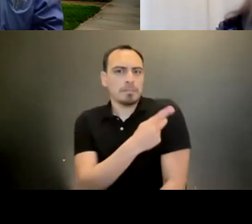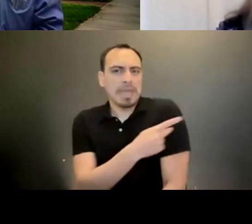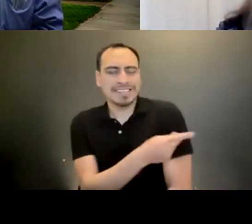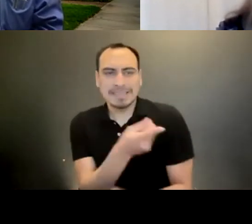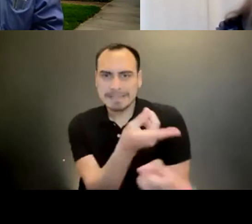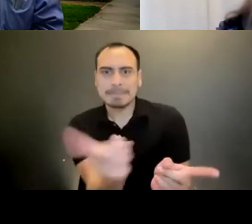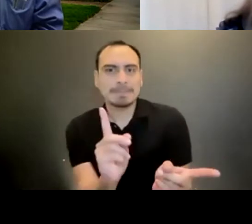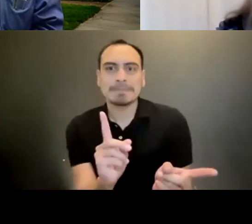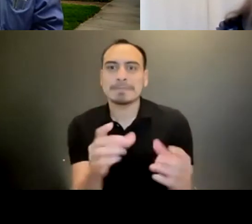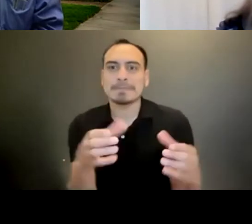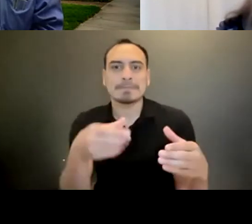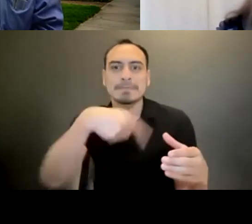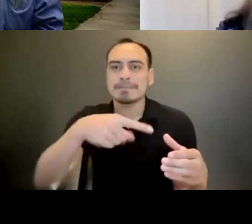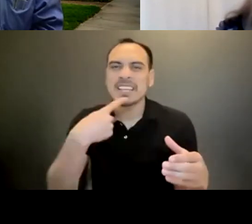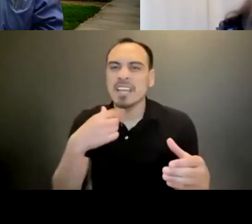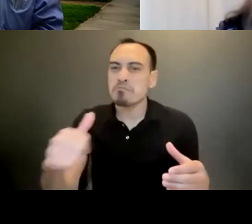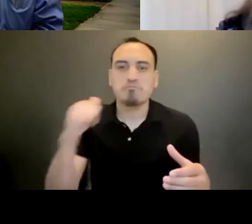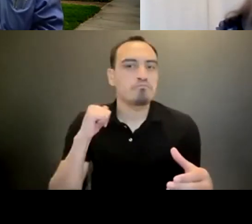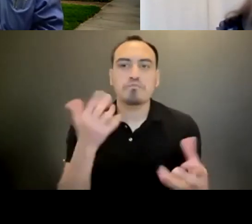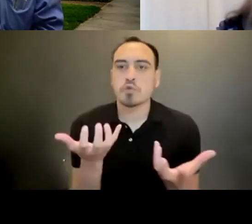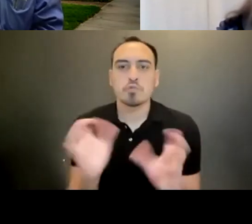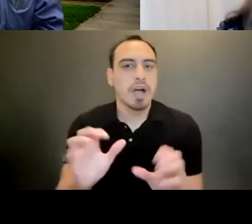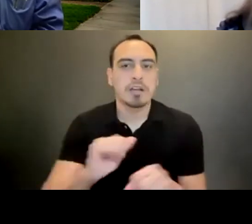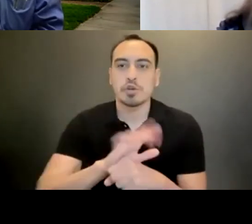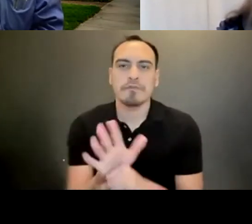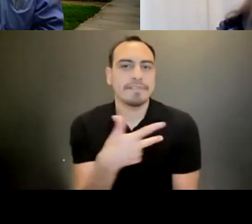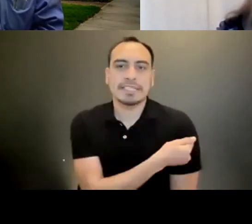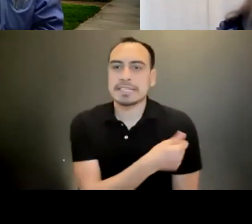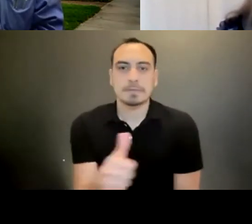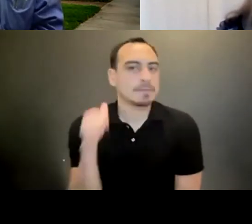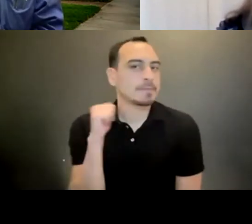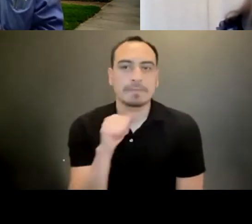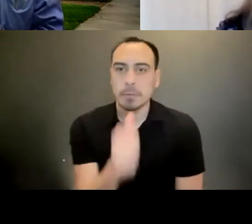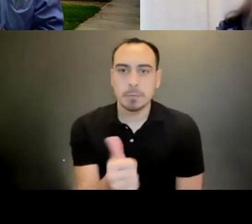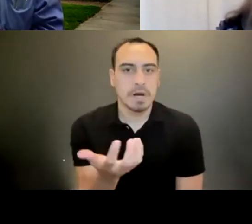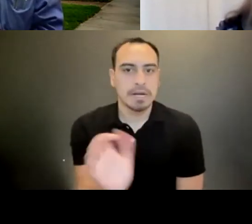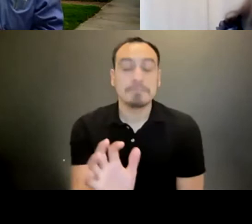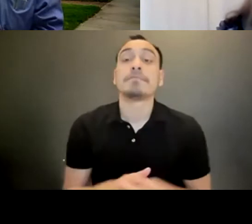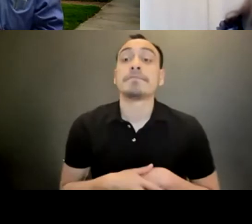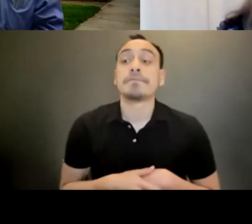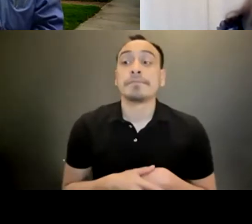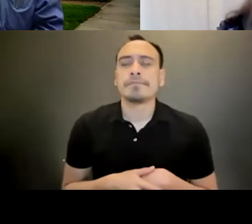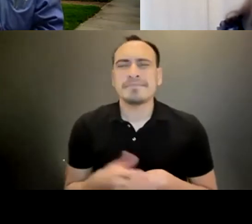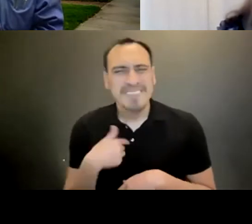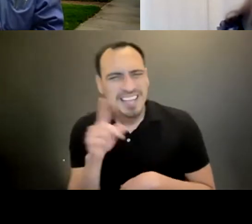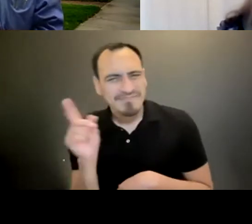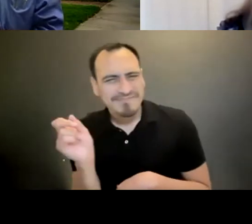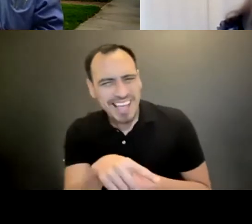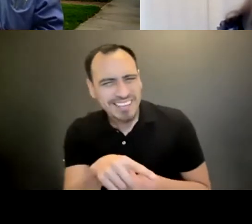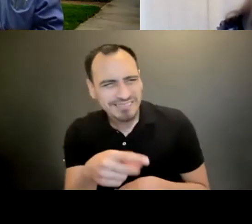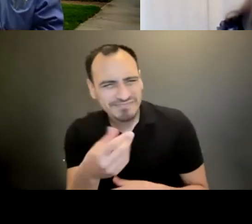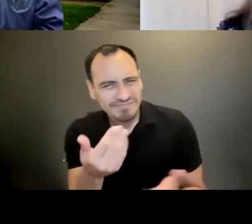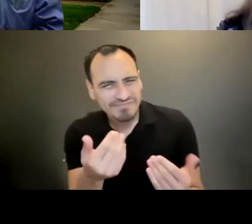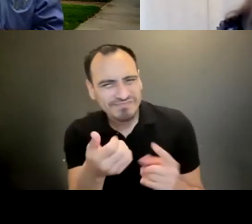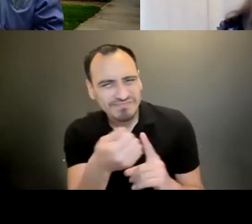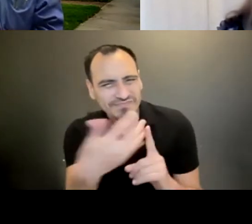they don't want the COVID vaccine. And when I ask them, they can't really tell me what it is